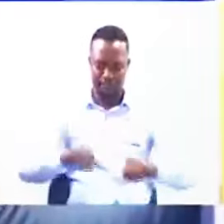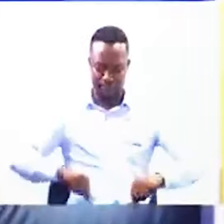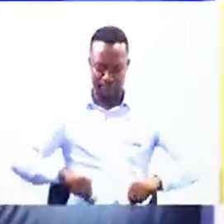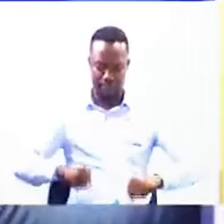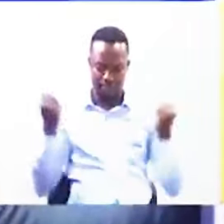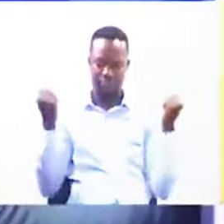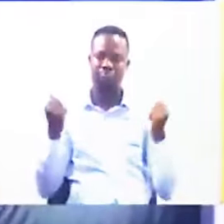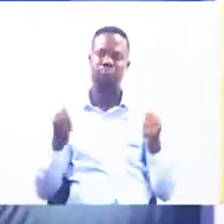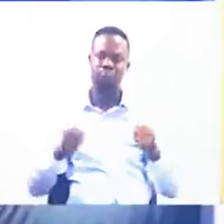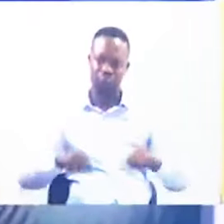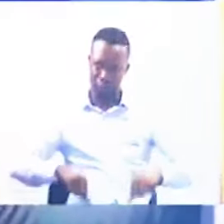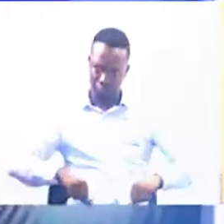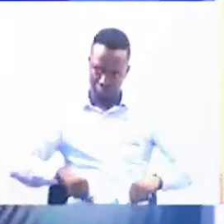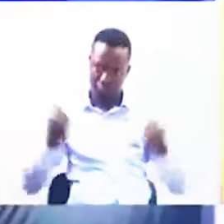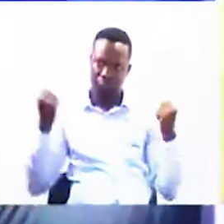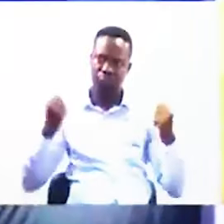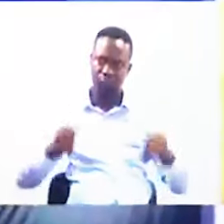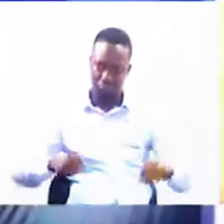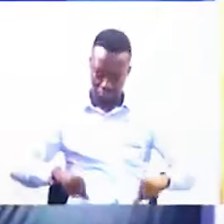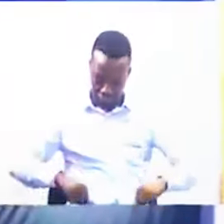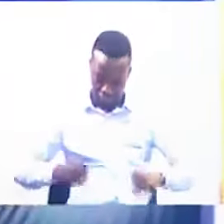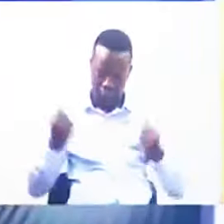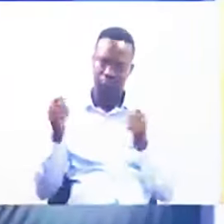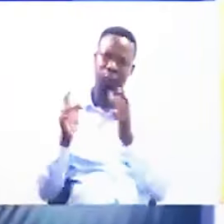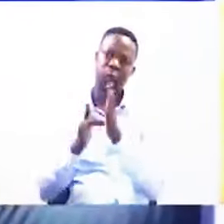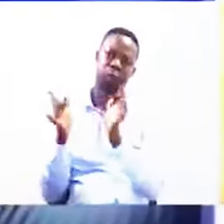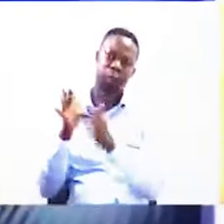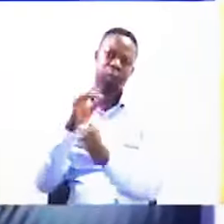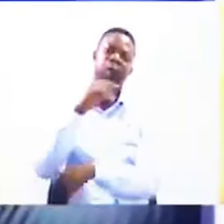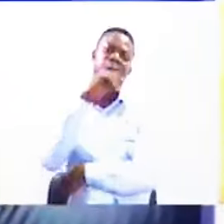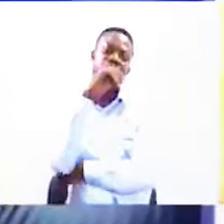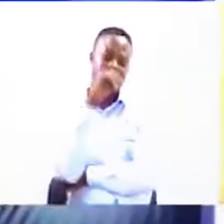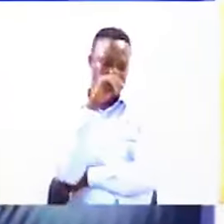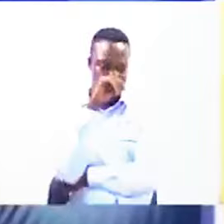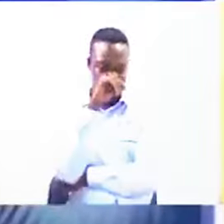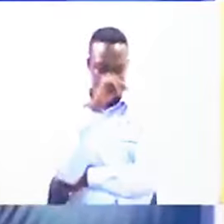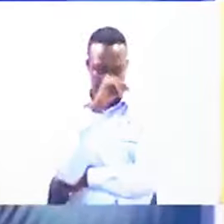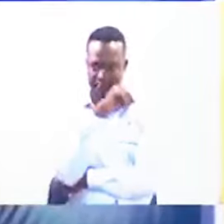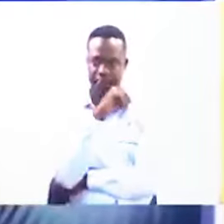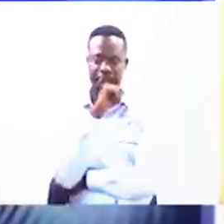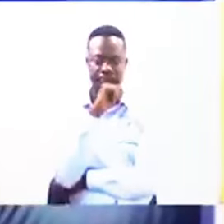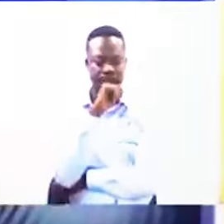the Savior. Acts